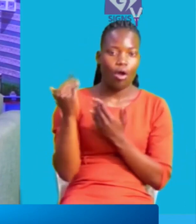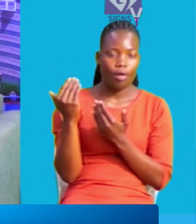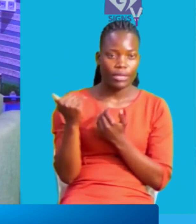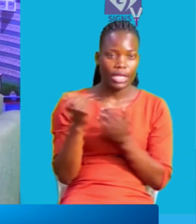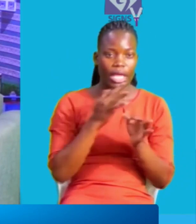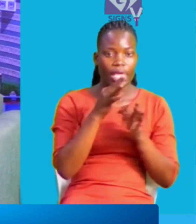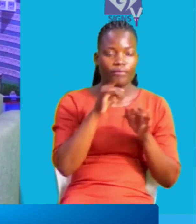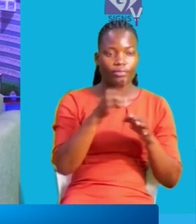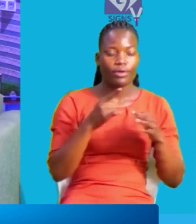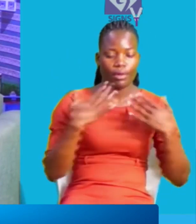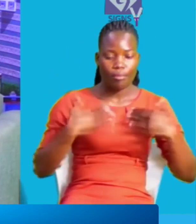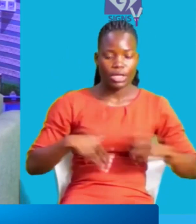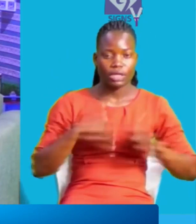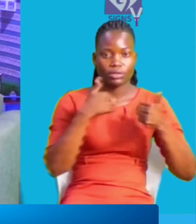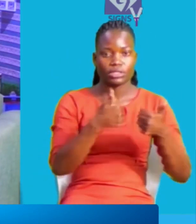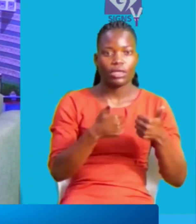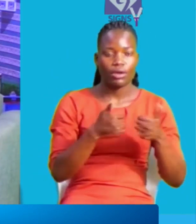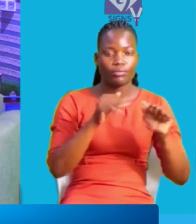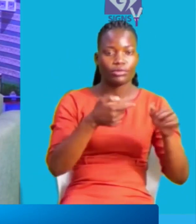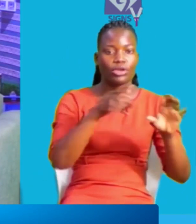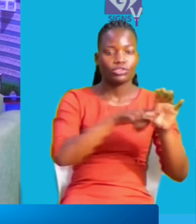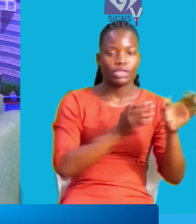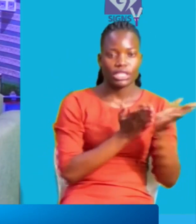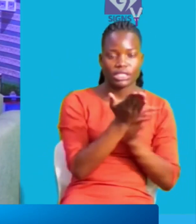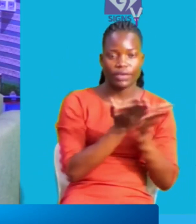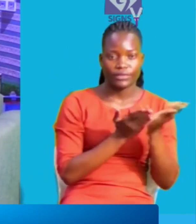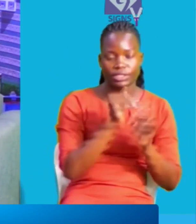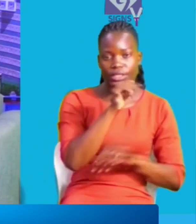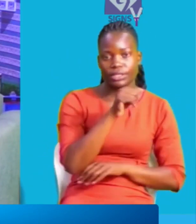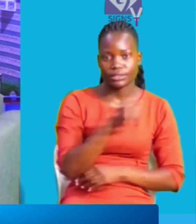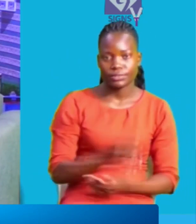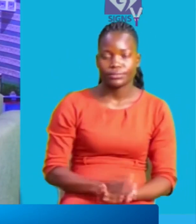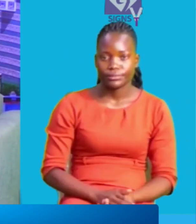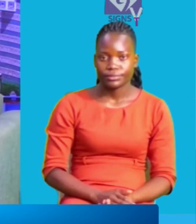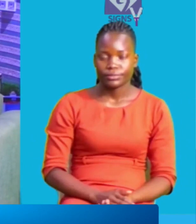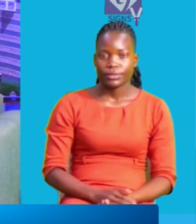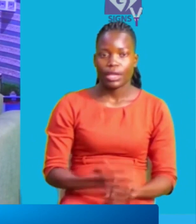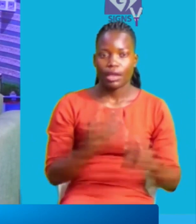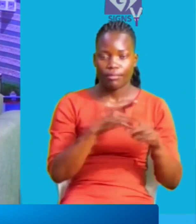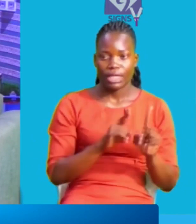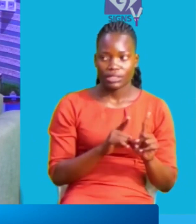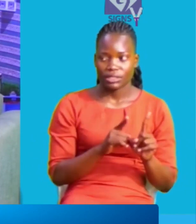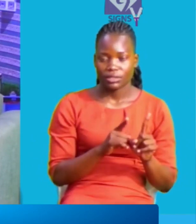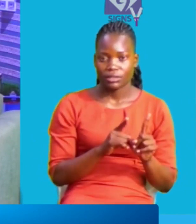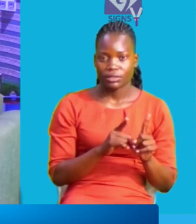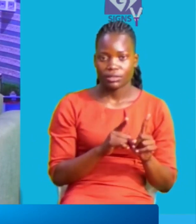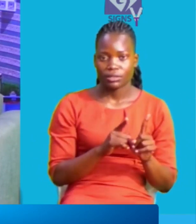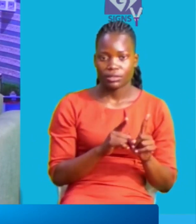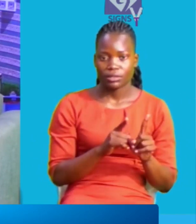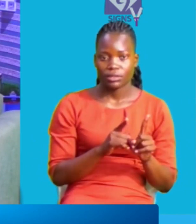Hopefully, if you are fit, yeah, you may join the service. Yes. But